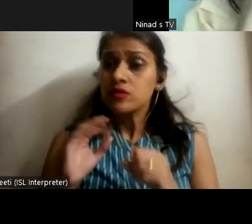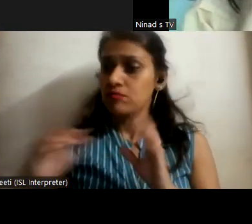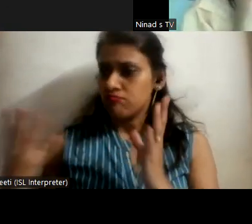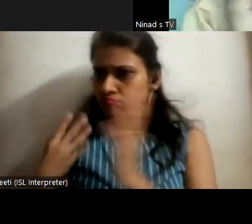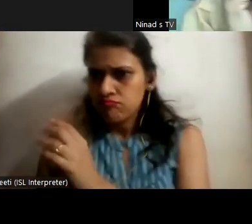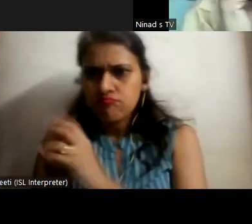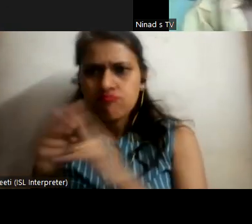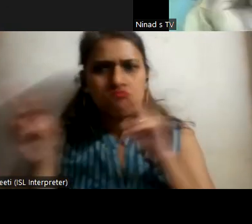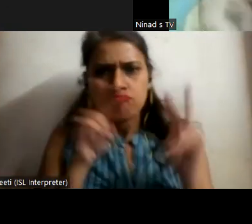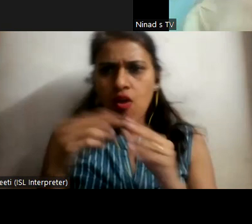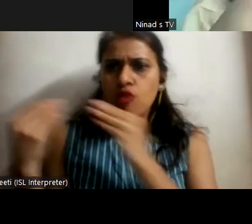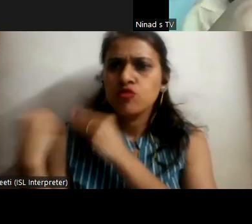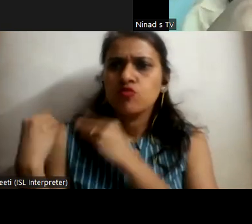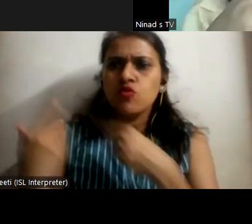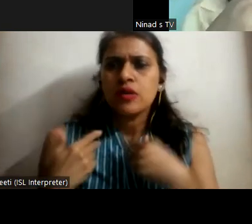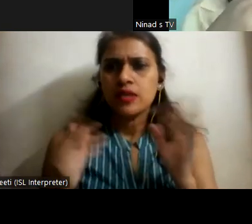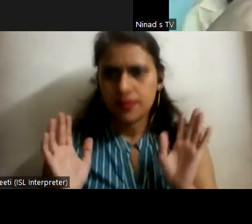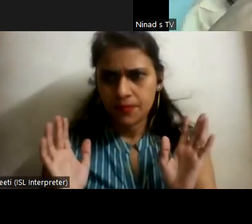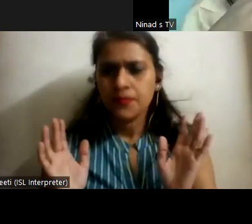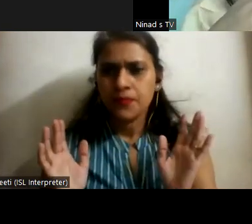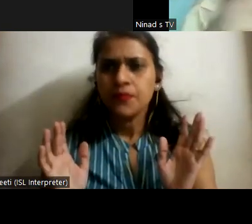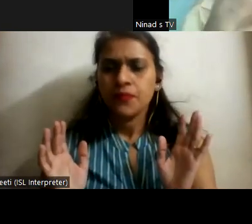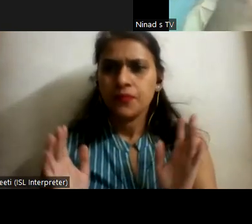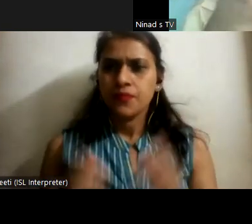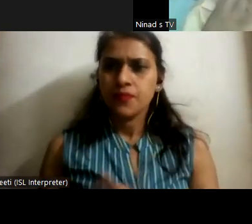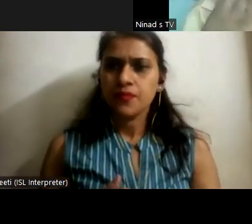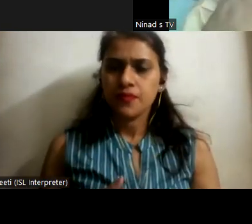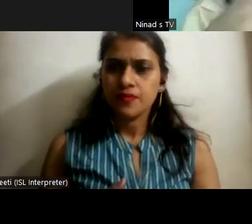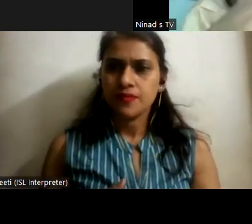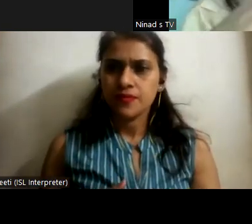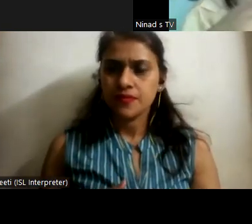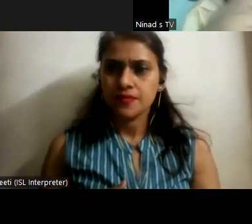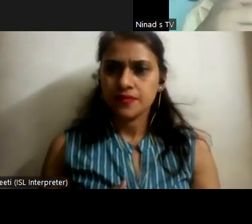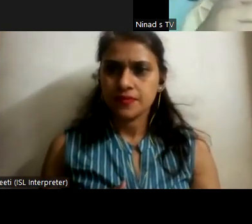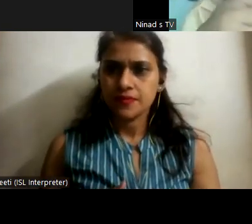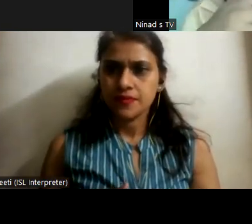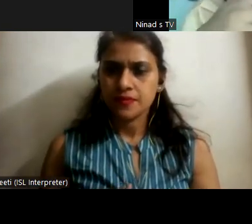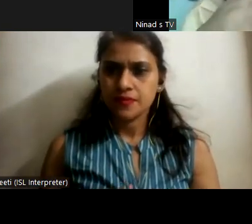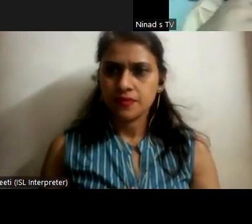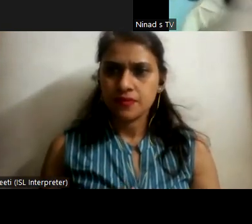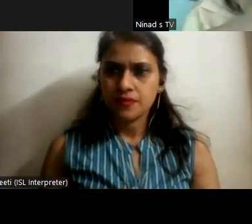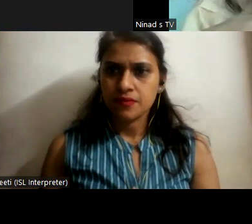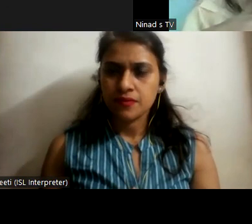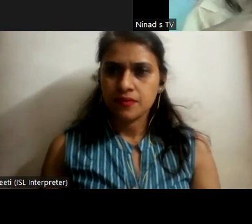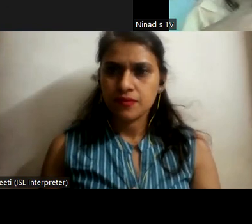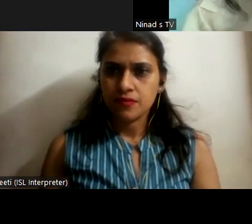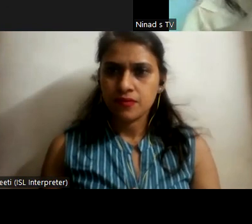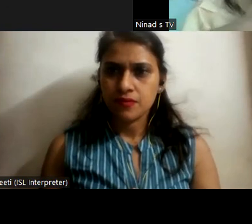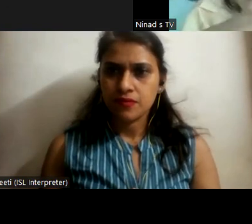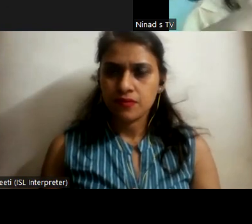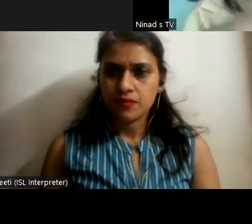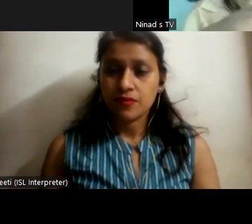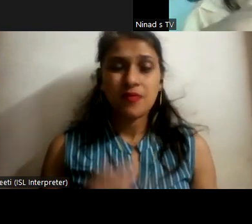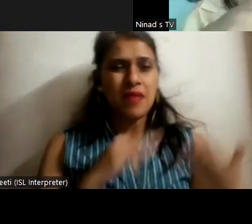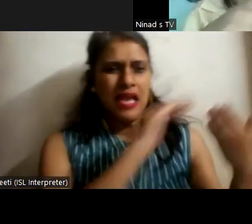will live my I will I will marry the person who will allow me